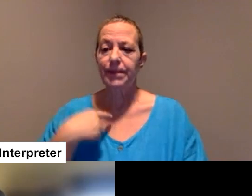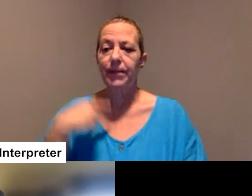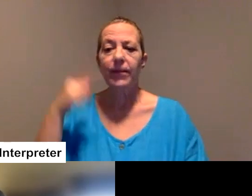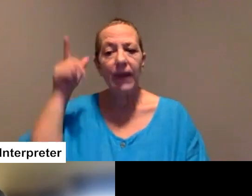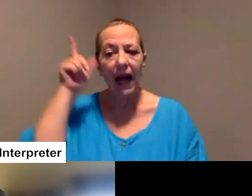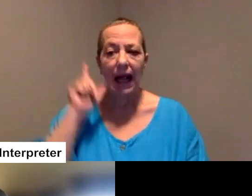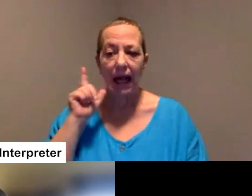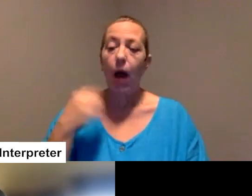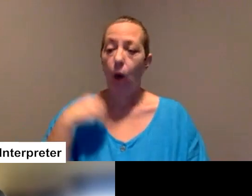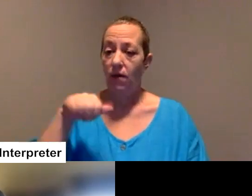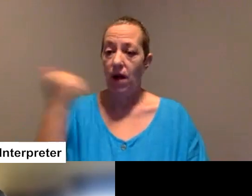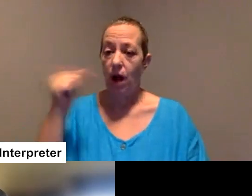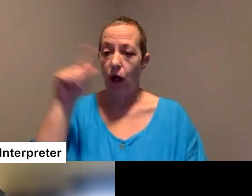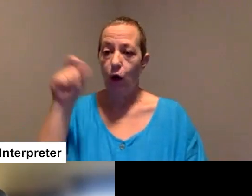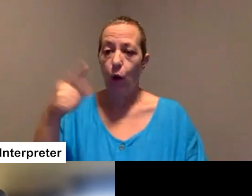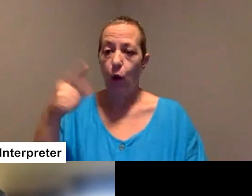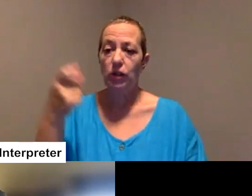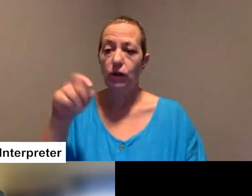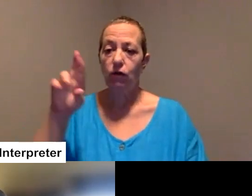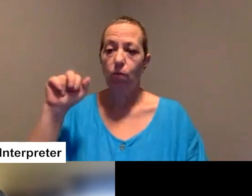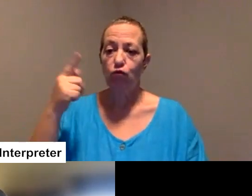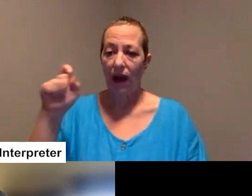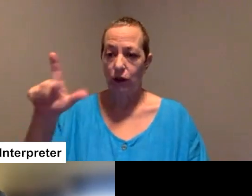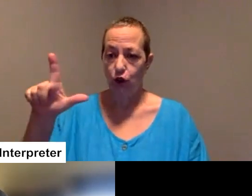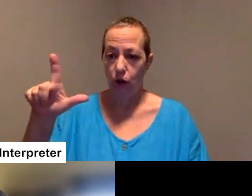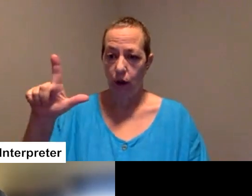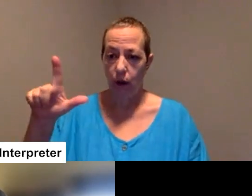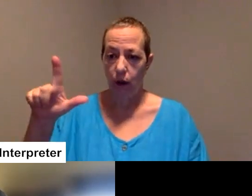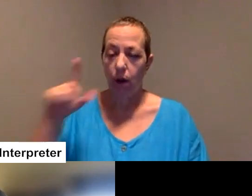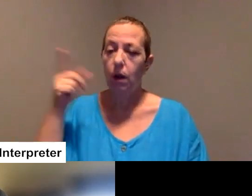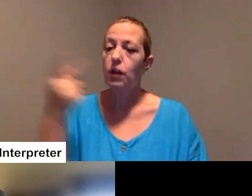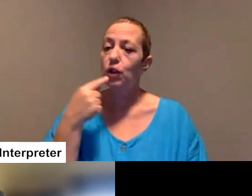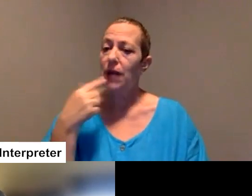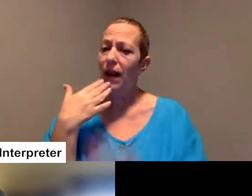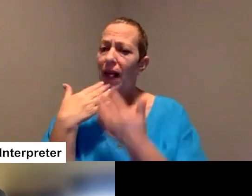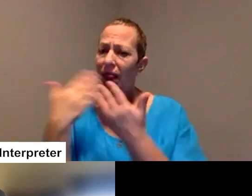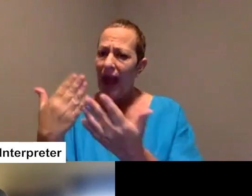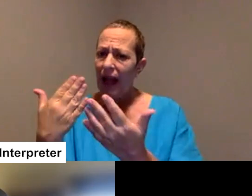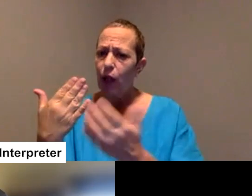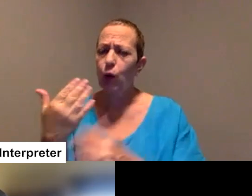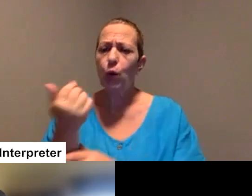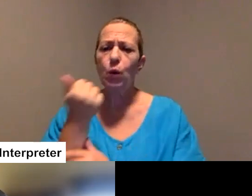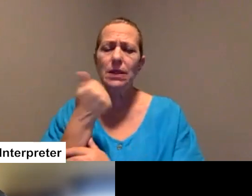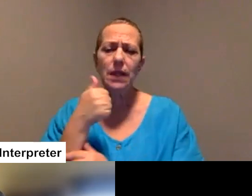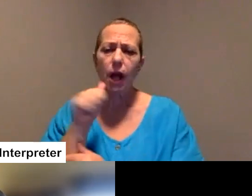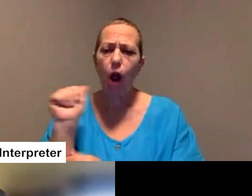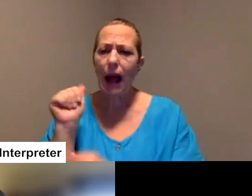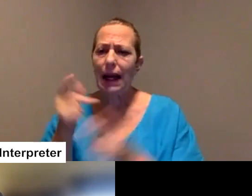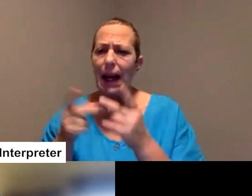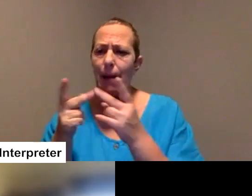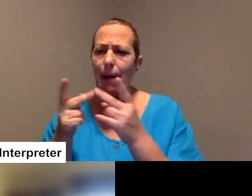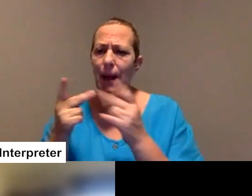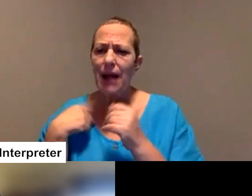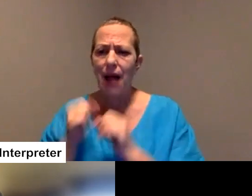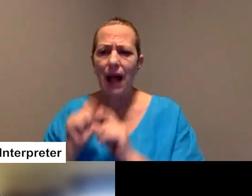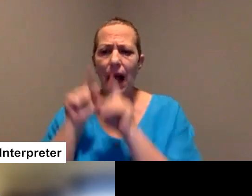We have another question from Rachel, who says, thank you. Is there anywhere we can go to learn about